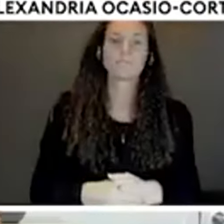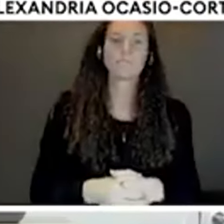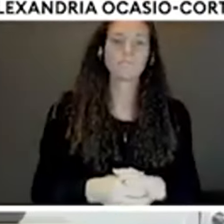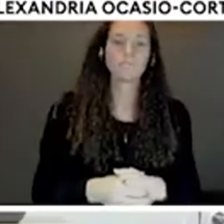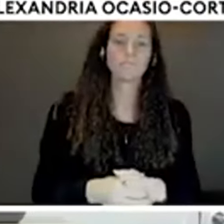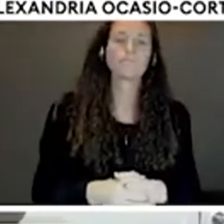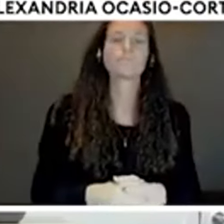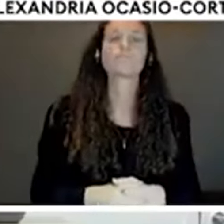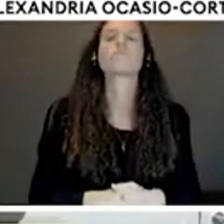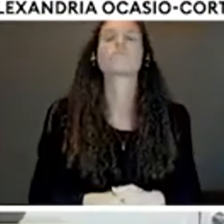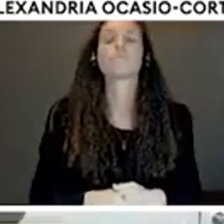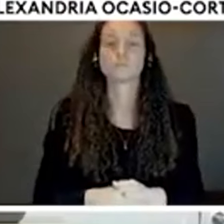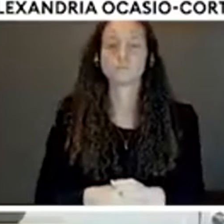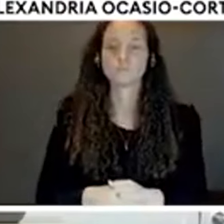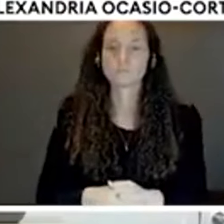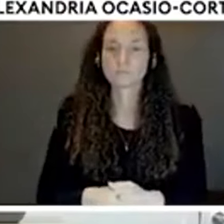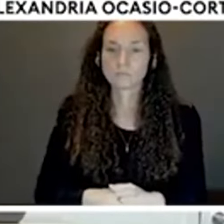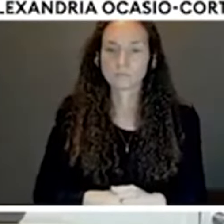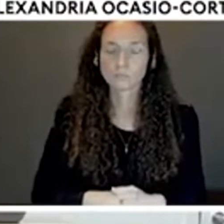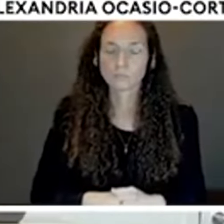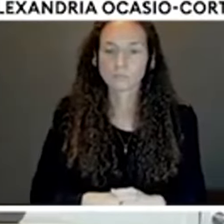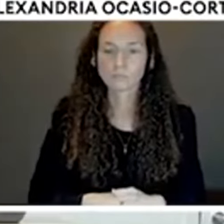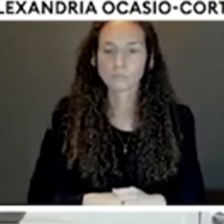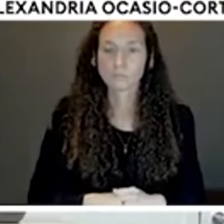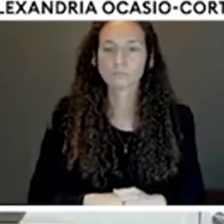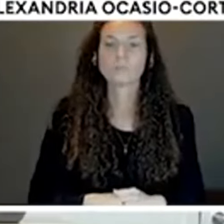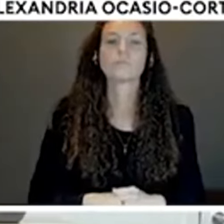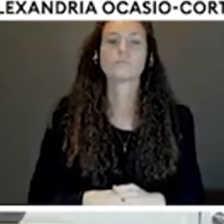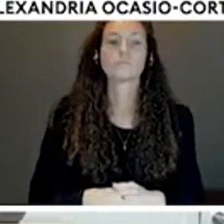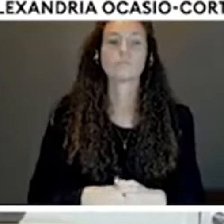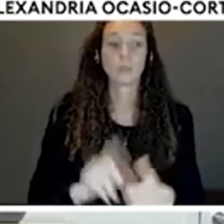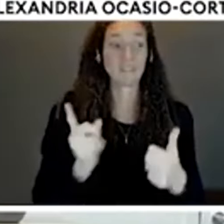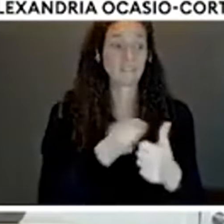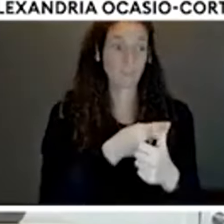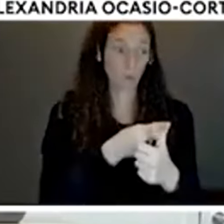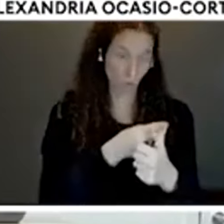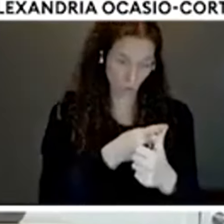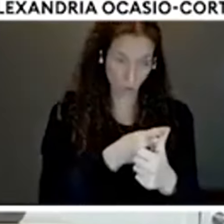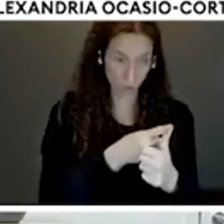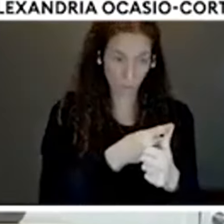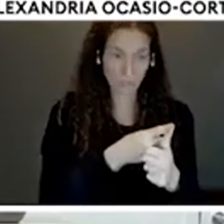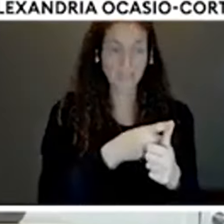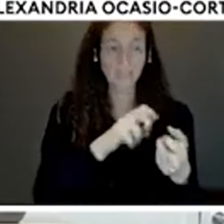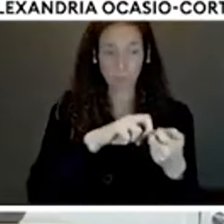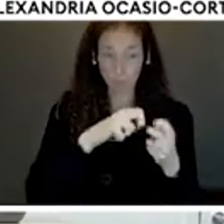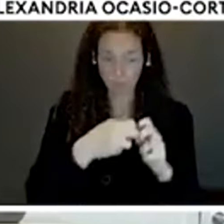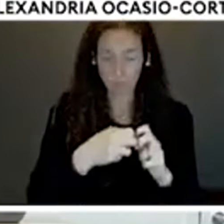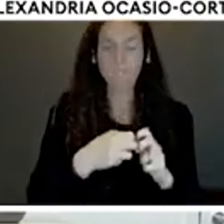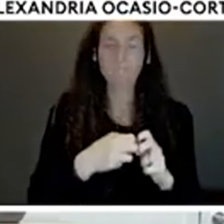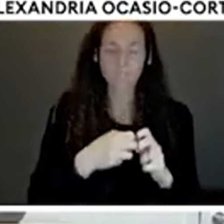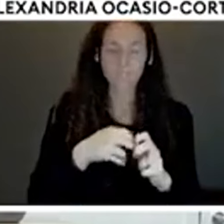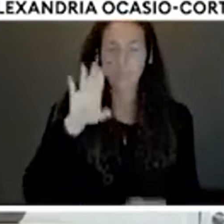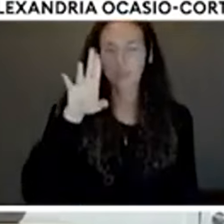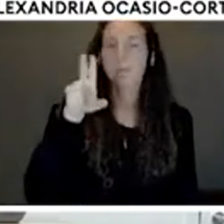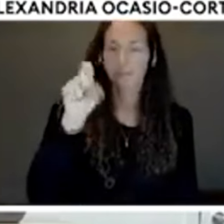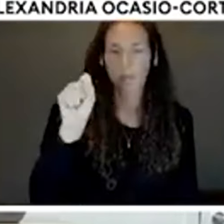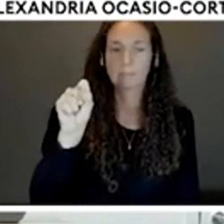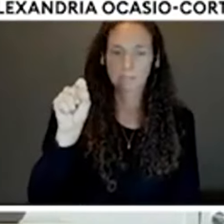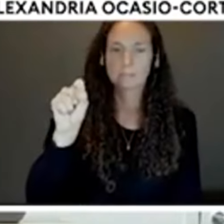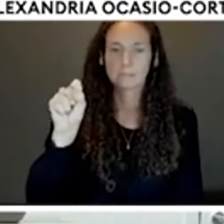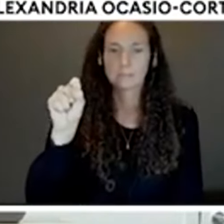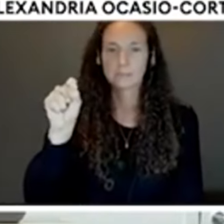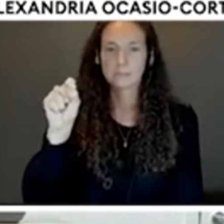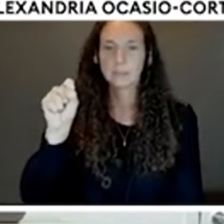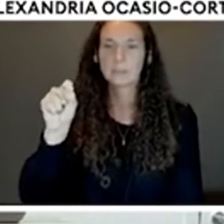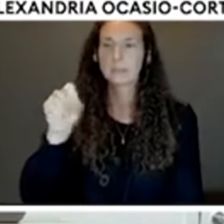is, which was first raised, which is the busing issue, which I think is a major issue, and it cuts to the core of